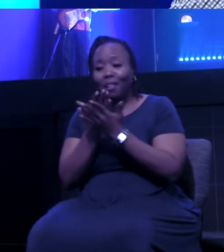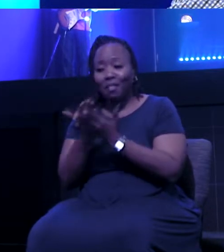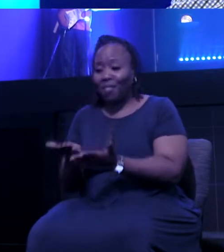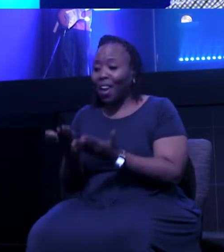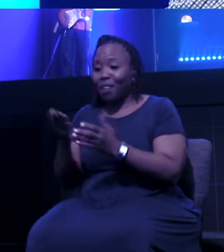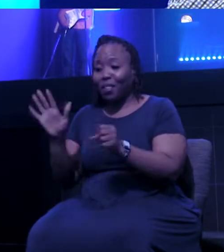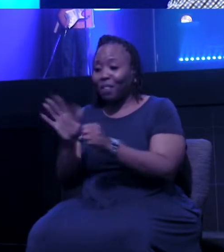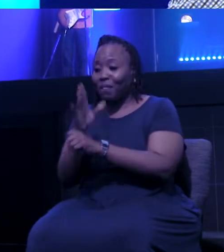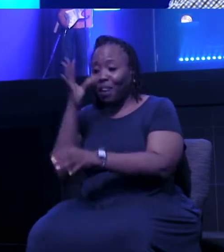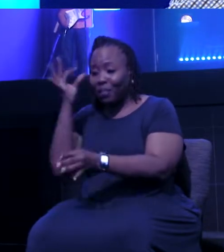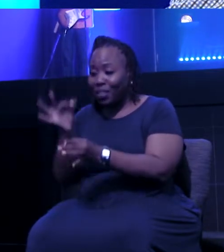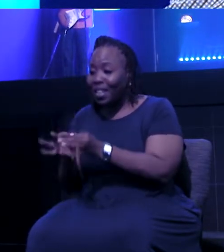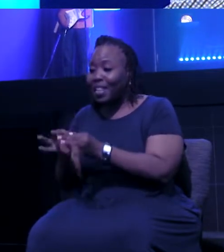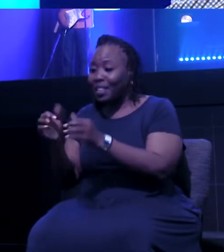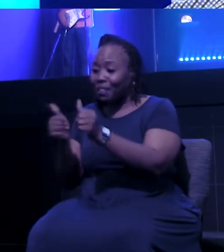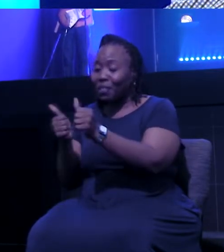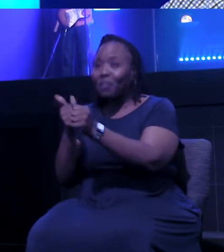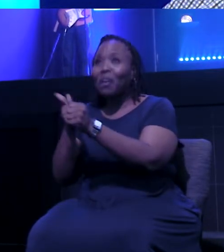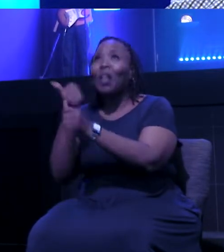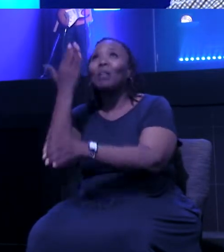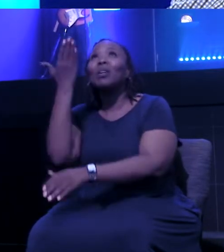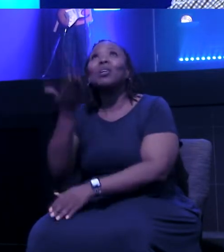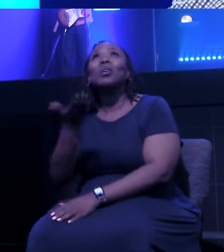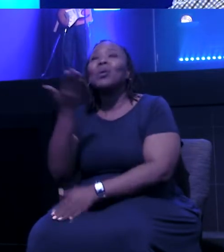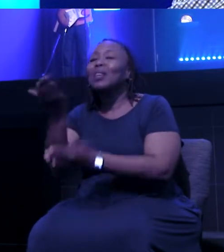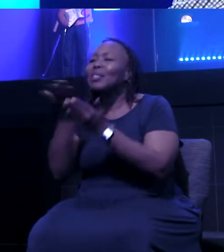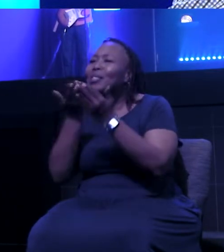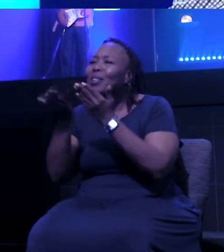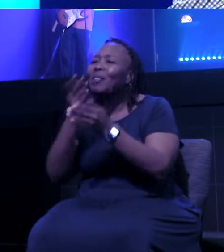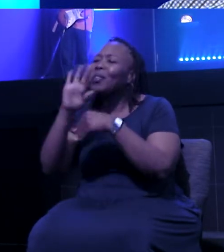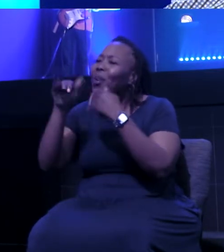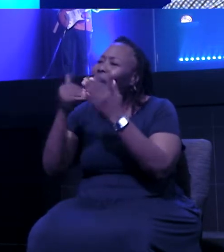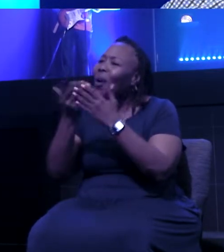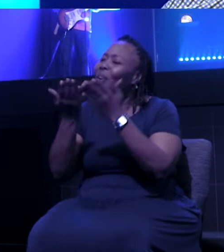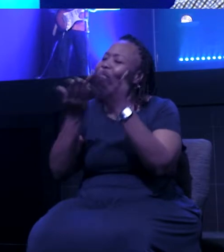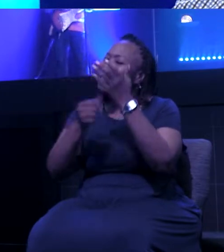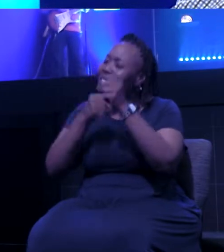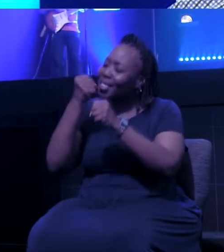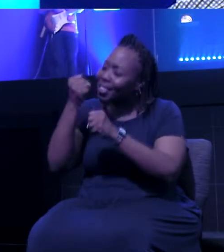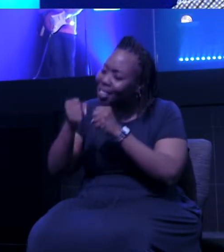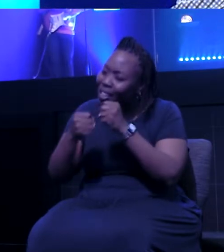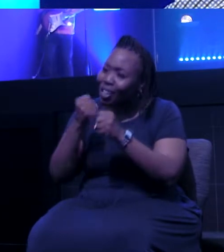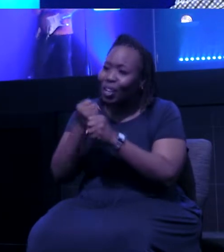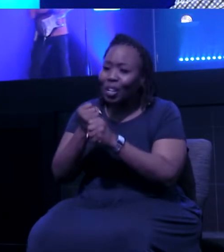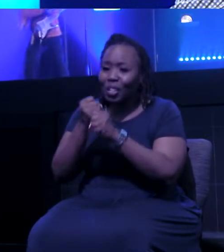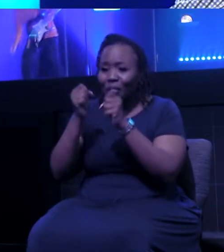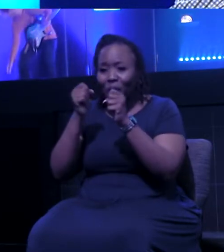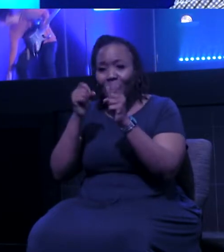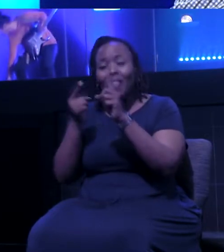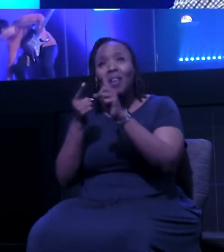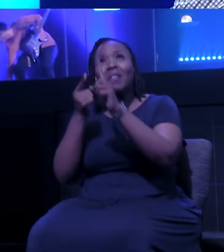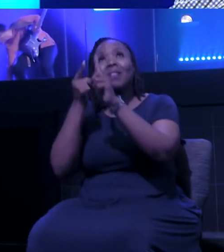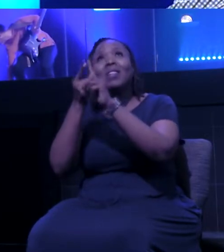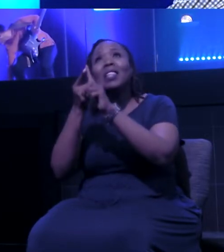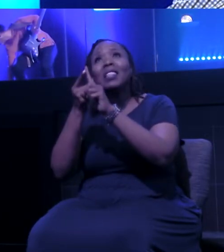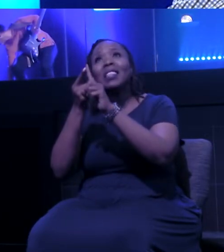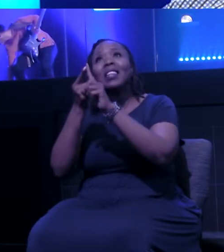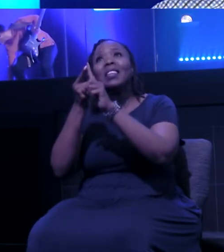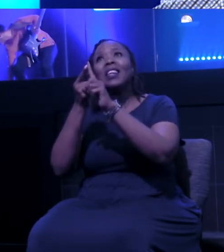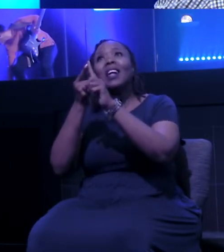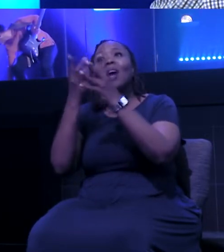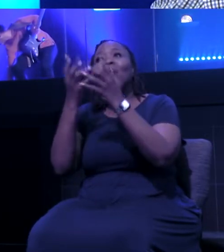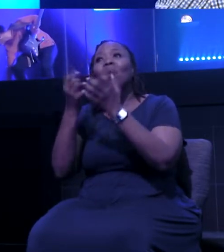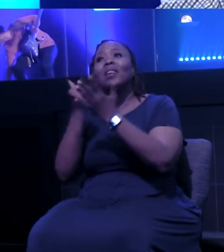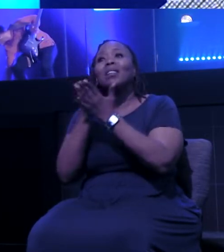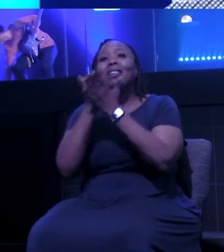faithfulness, God, for following you and serving you all these years, for their vision of wanting to reach more and more people who are far from you.